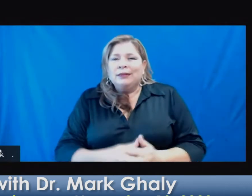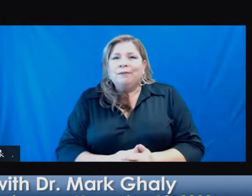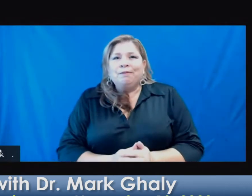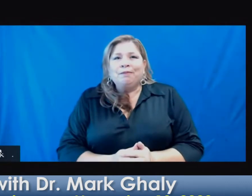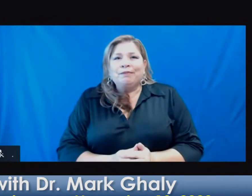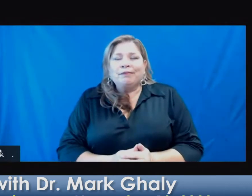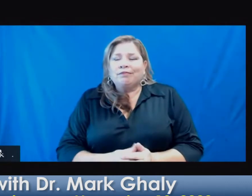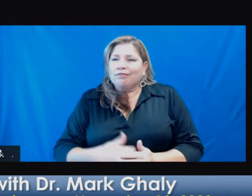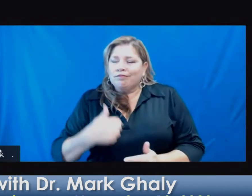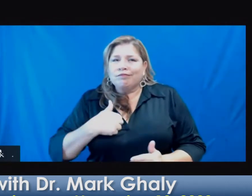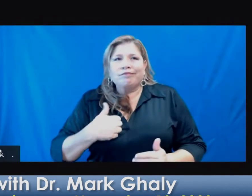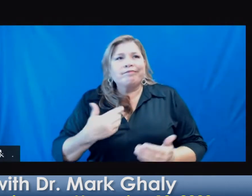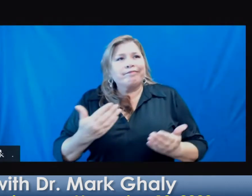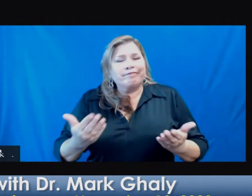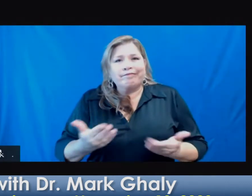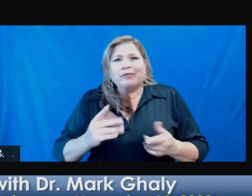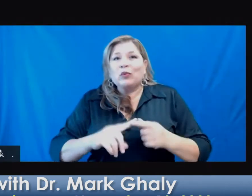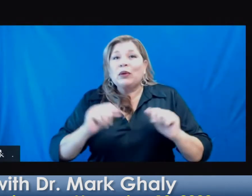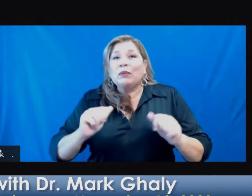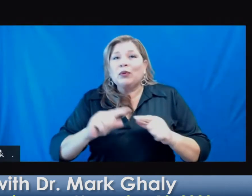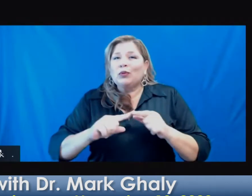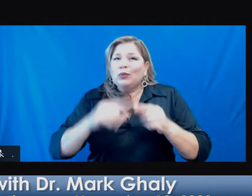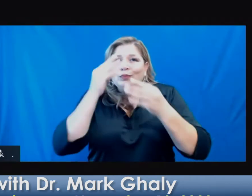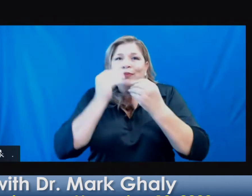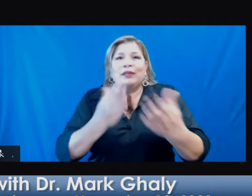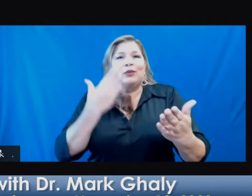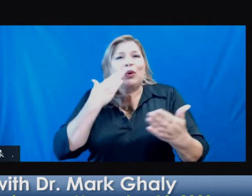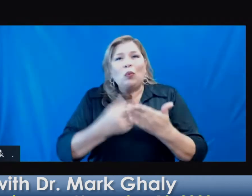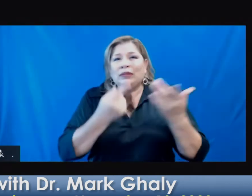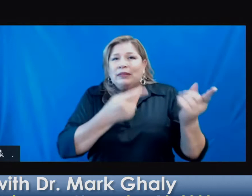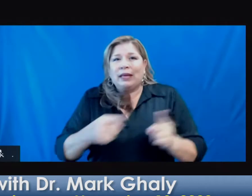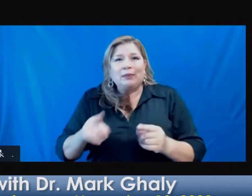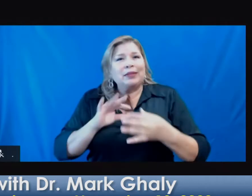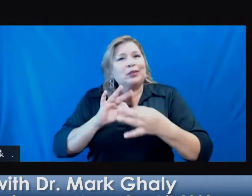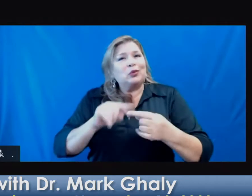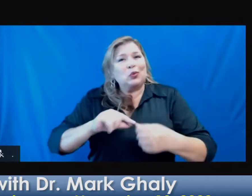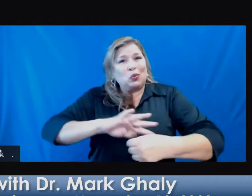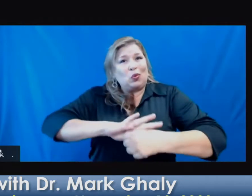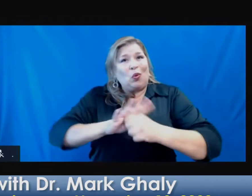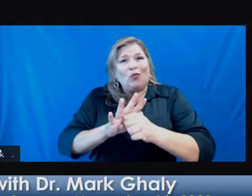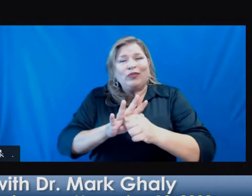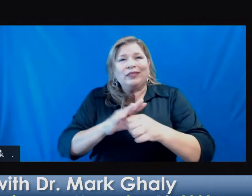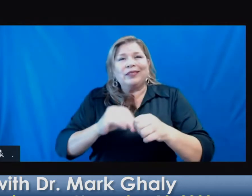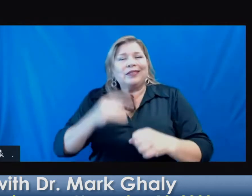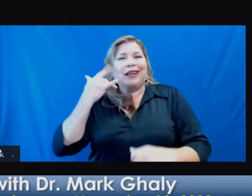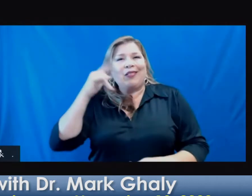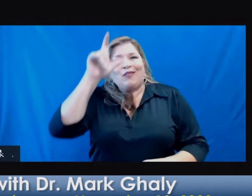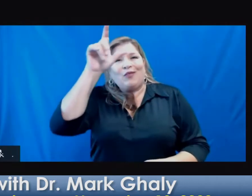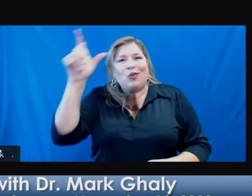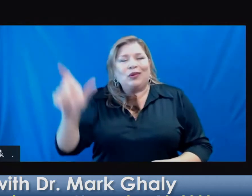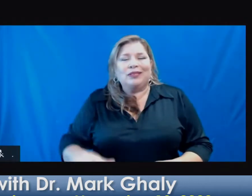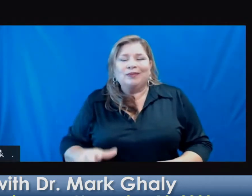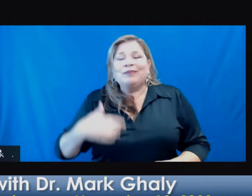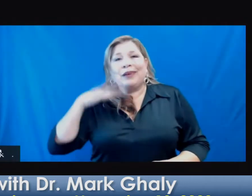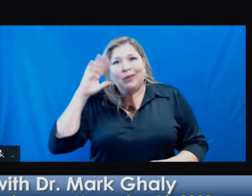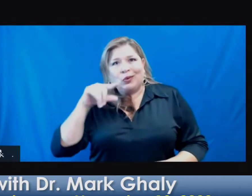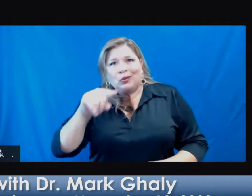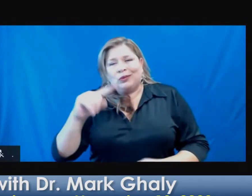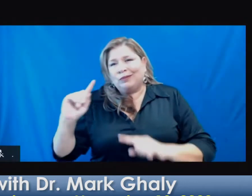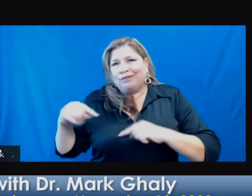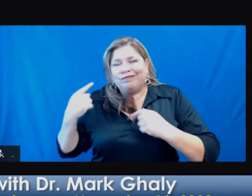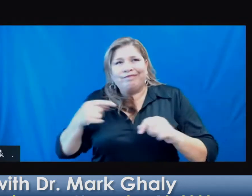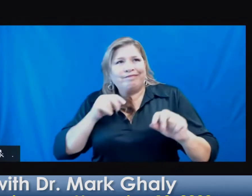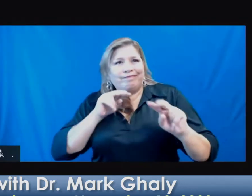with you to share a little bit about what's happening with COVID across the state. And I think you have been tracking, as